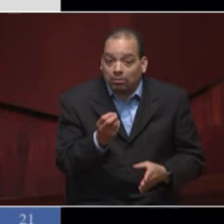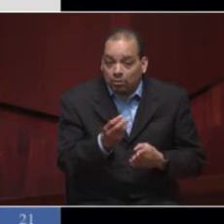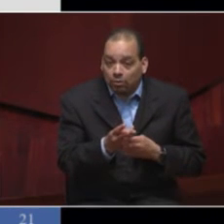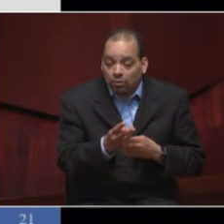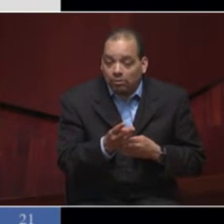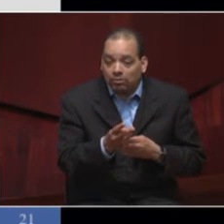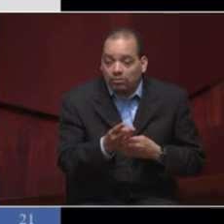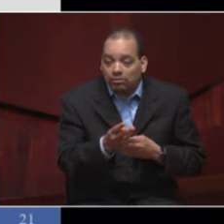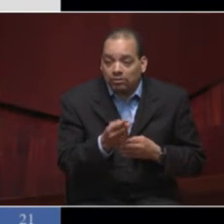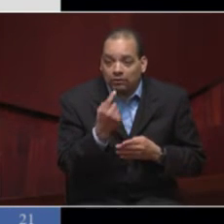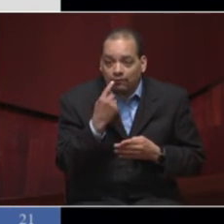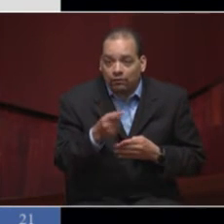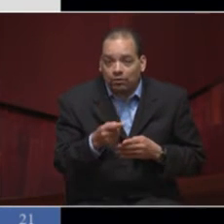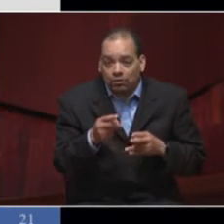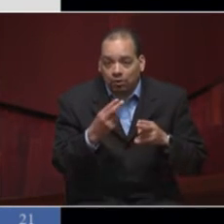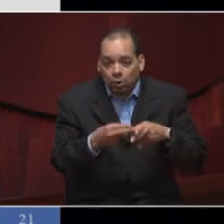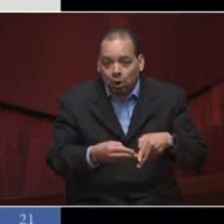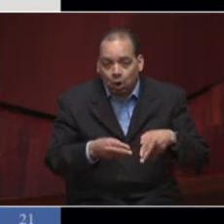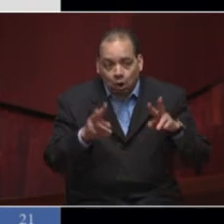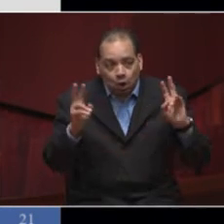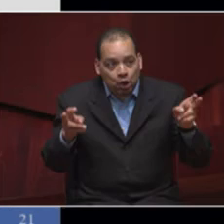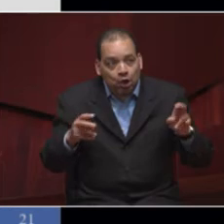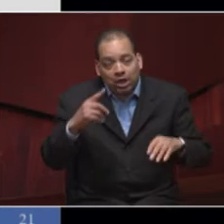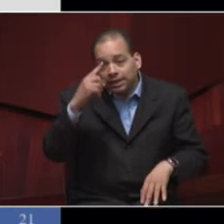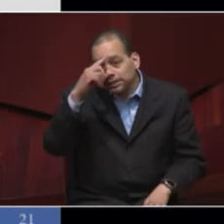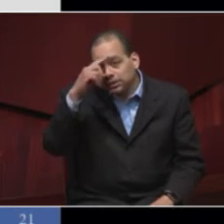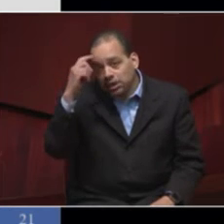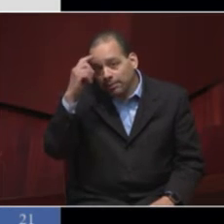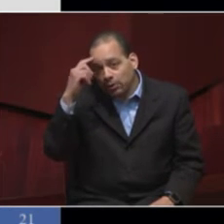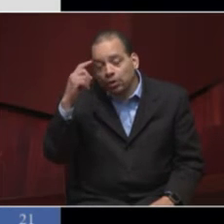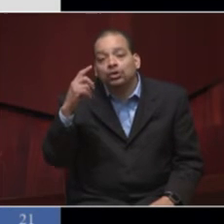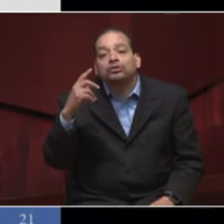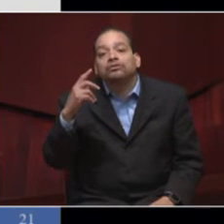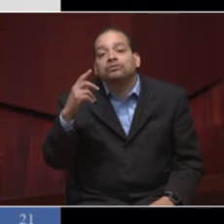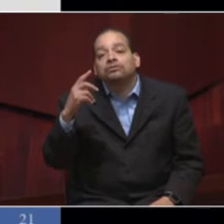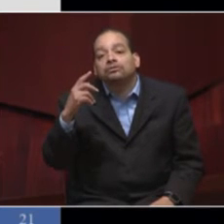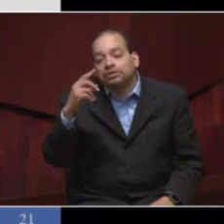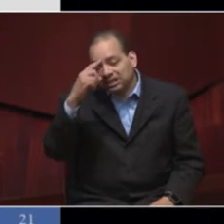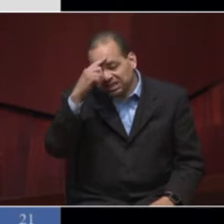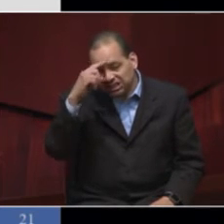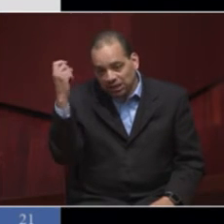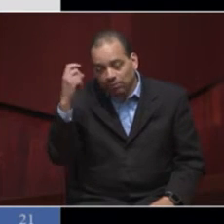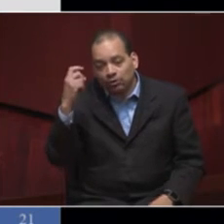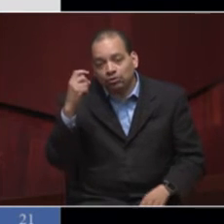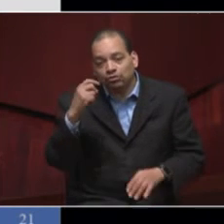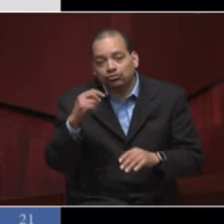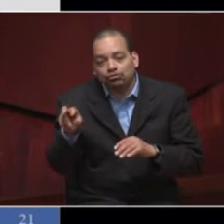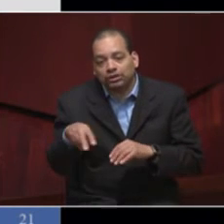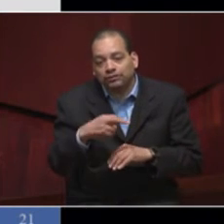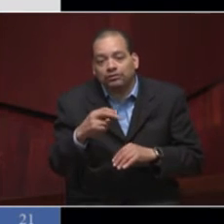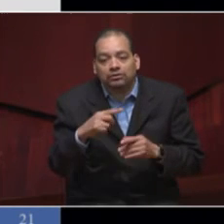we call the summer transfer. Basically, we're talking about the July, August, and September quarter.